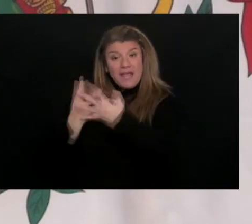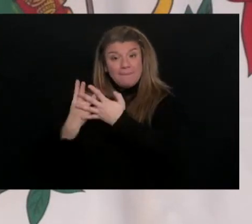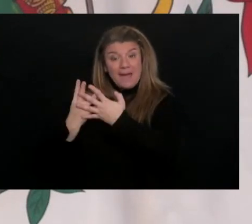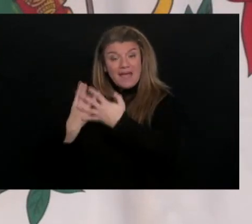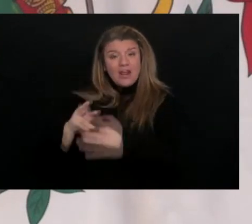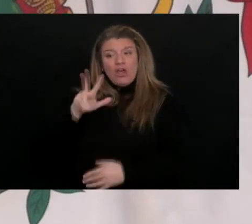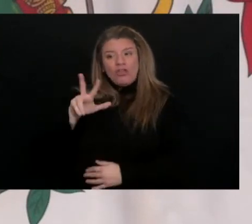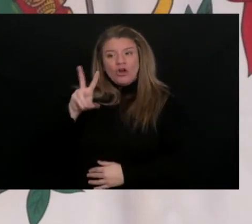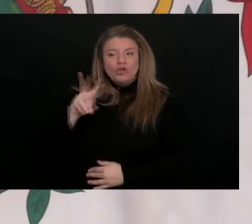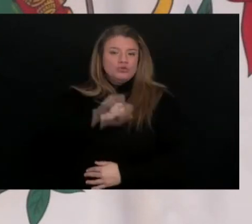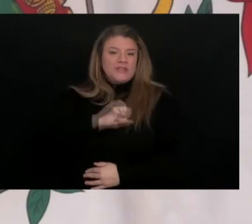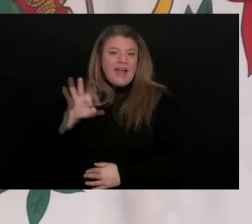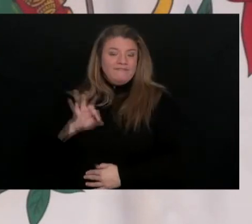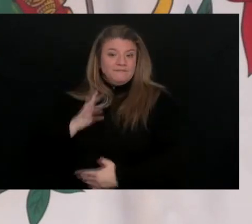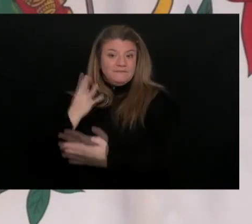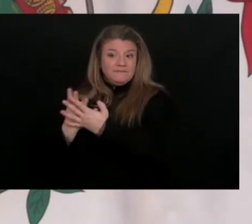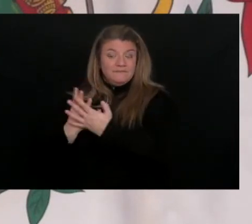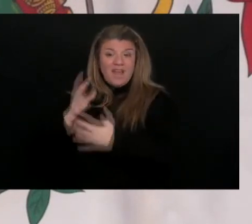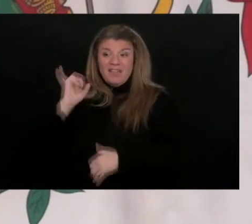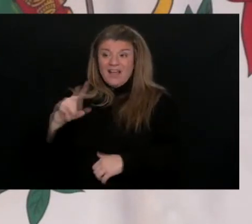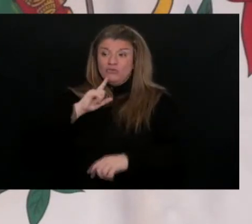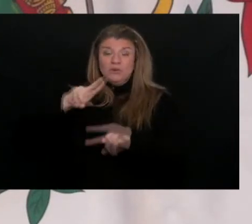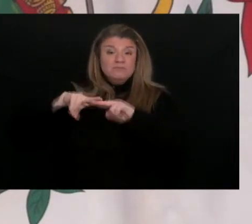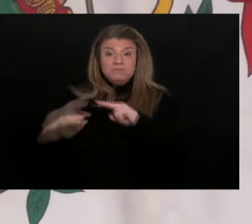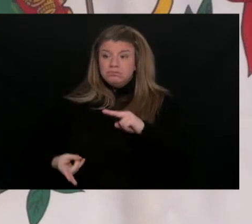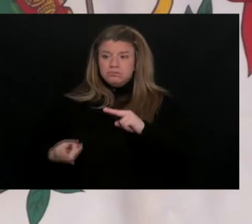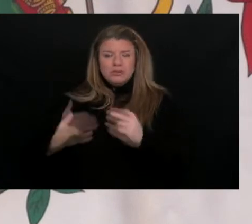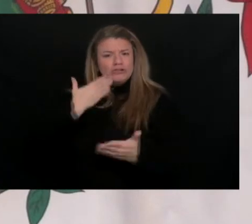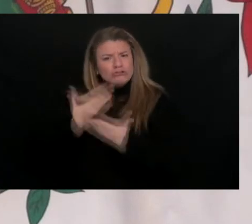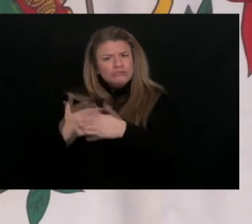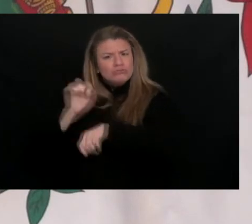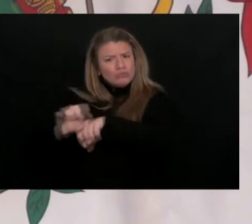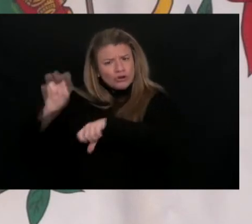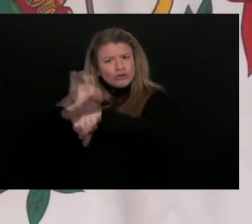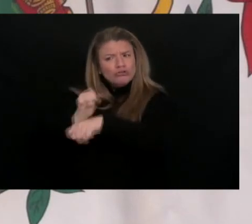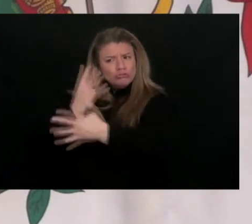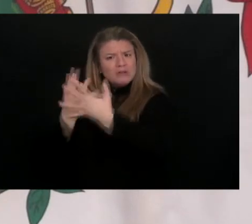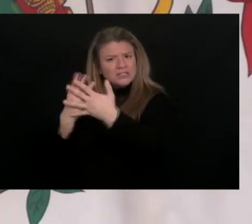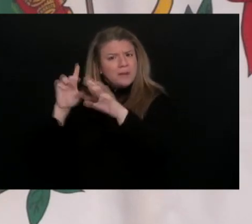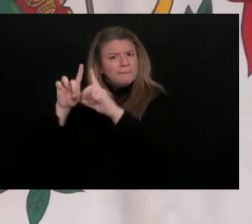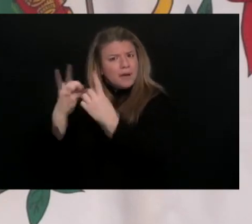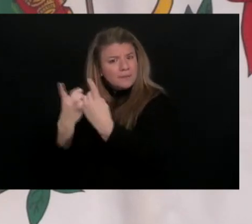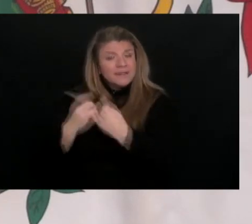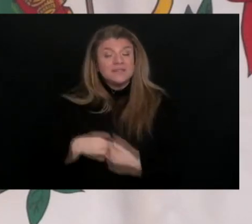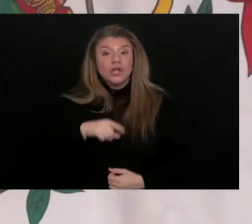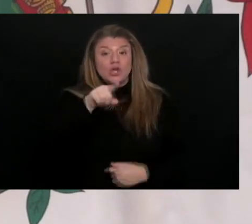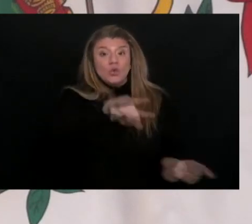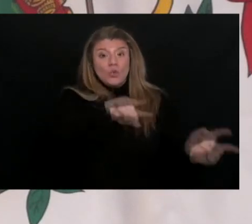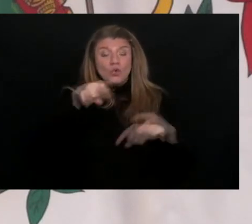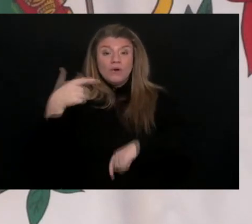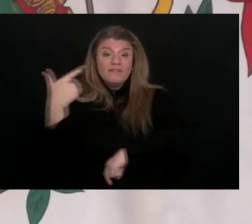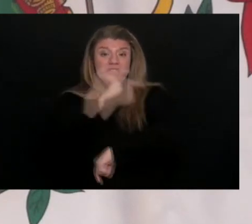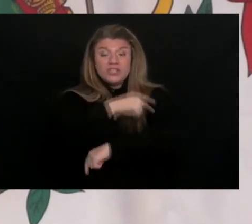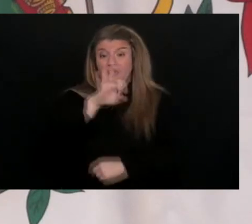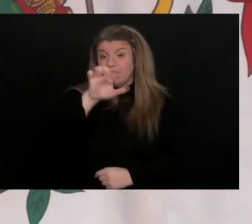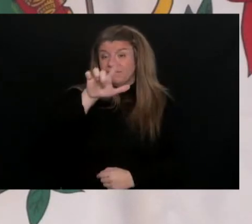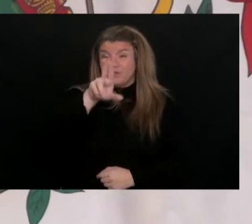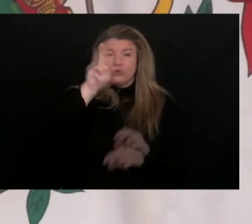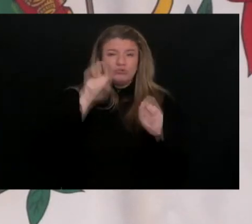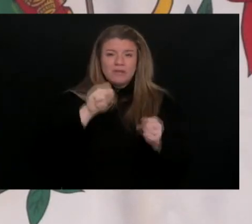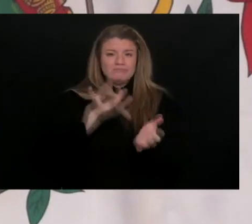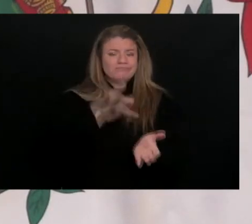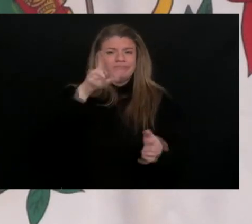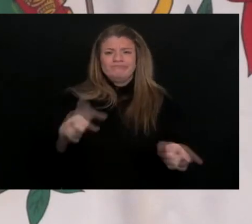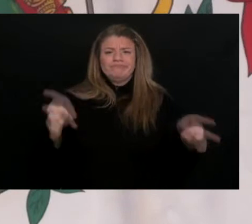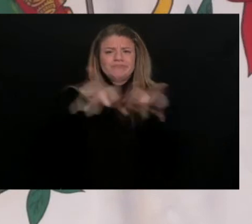32 staff cases. That's way down. Way to go, corrections. That's good stuff. Get your flu shots. You can do it at the same time as you get